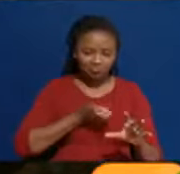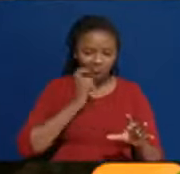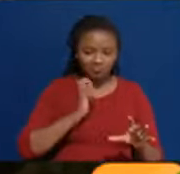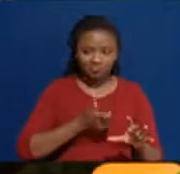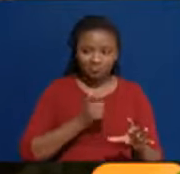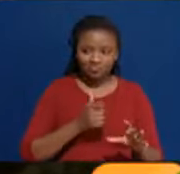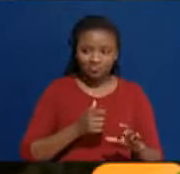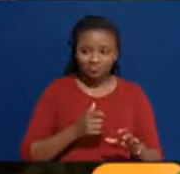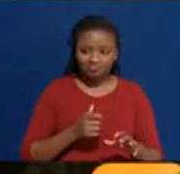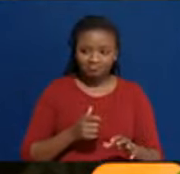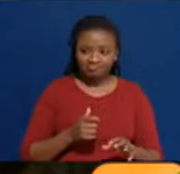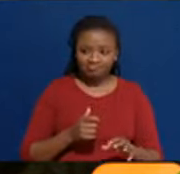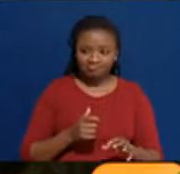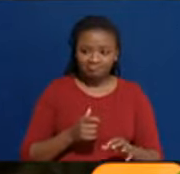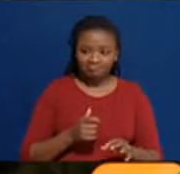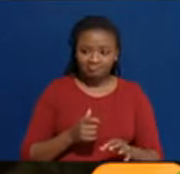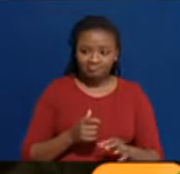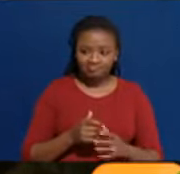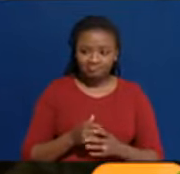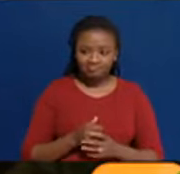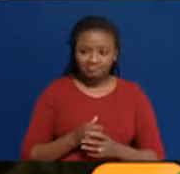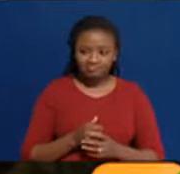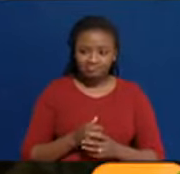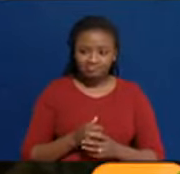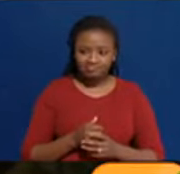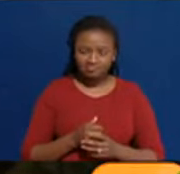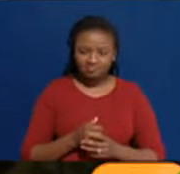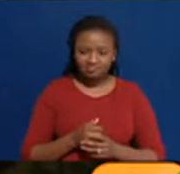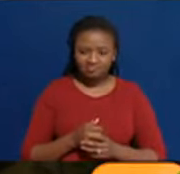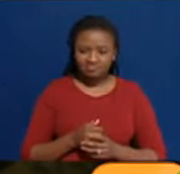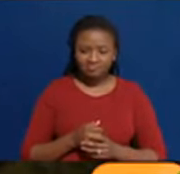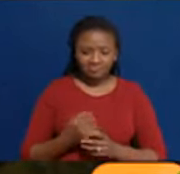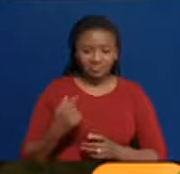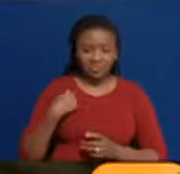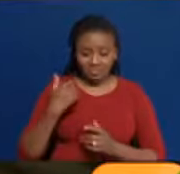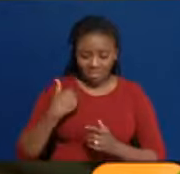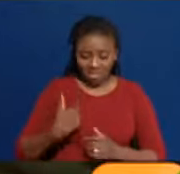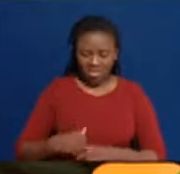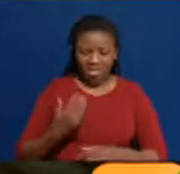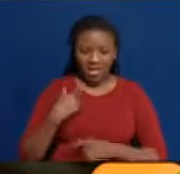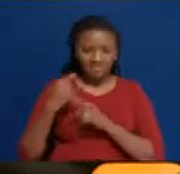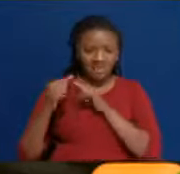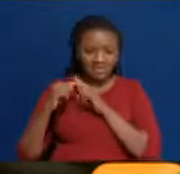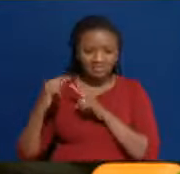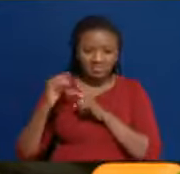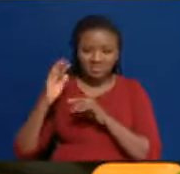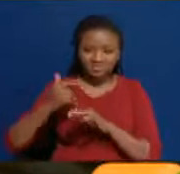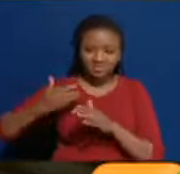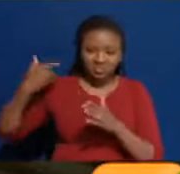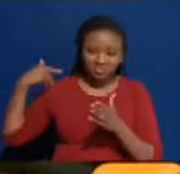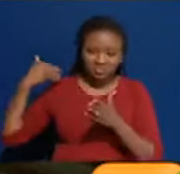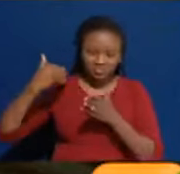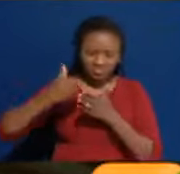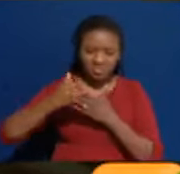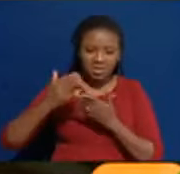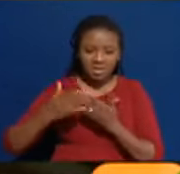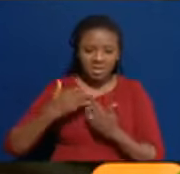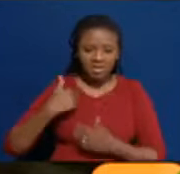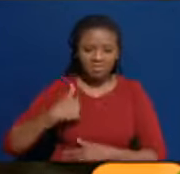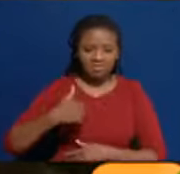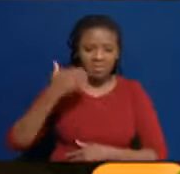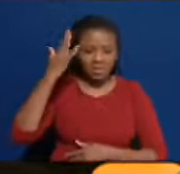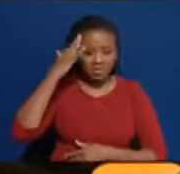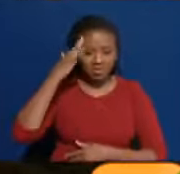kwenda kolejia hiyo. Lakini ile experience niliyotumia kutoka miaka hiyo ndio nimeanza kuelewa